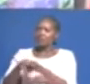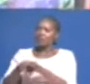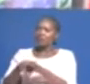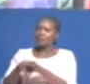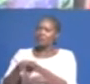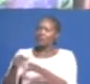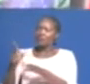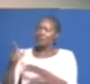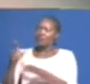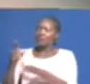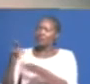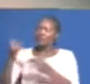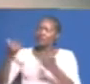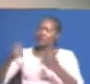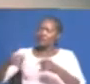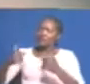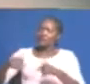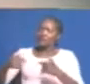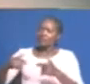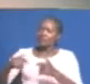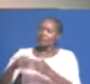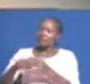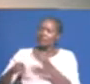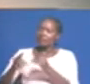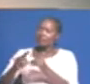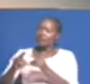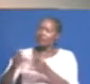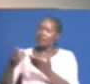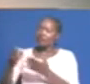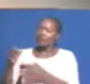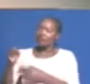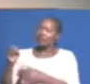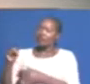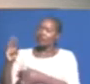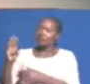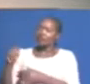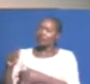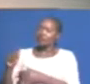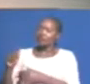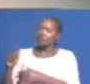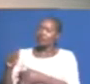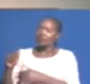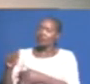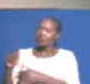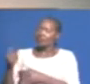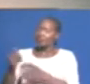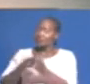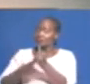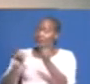know. Right. So I met Samba Mapangala, who was the leader of the group. In fact, there were three